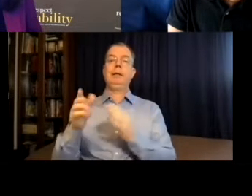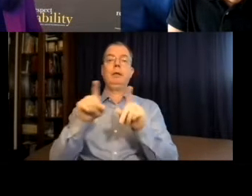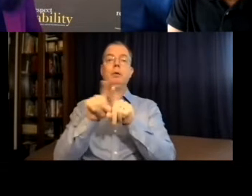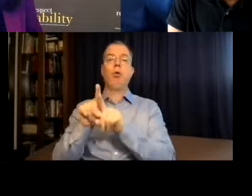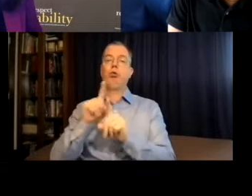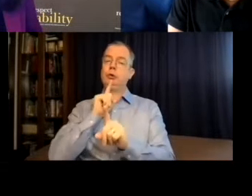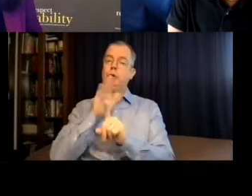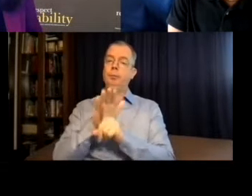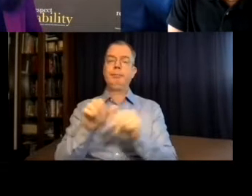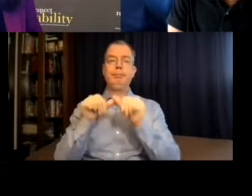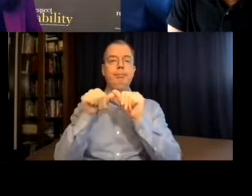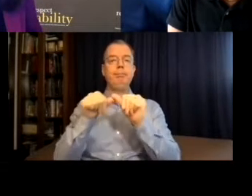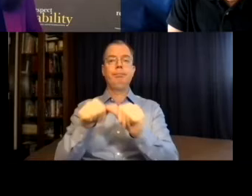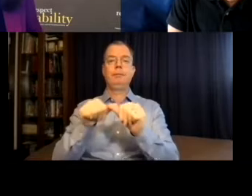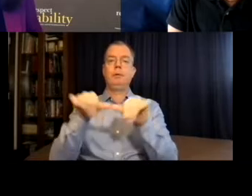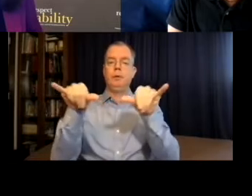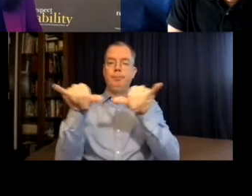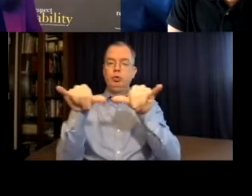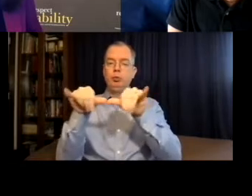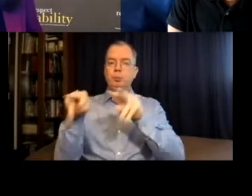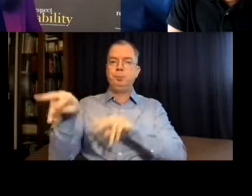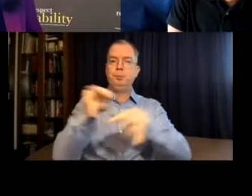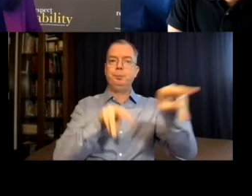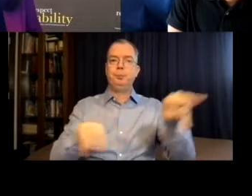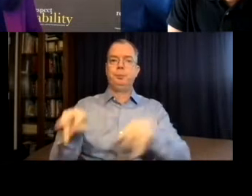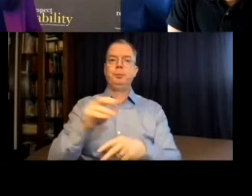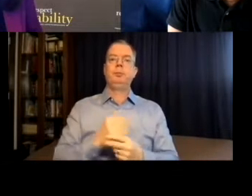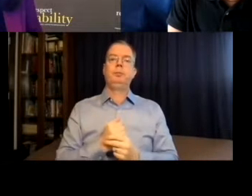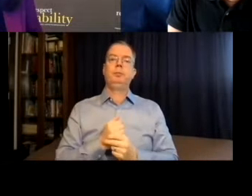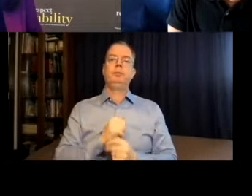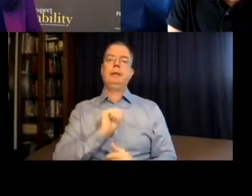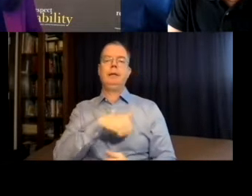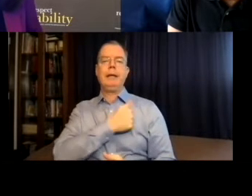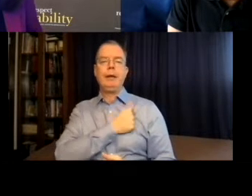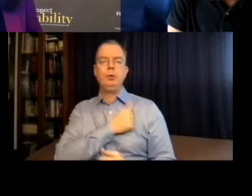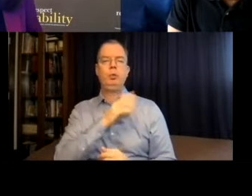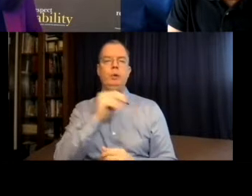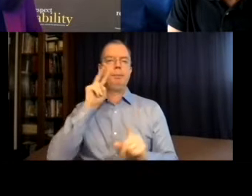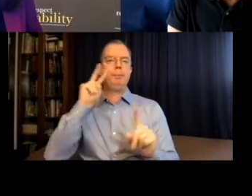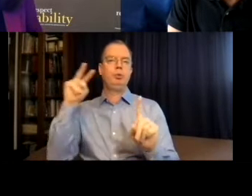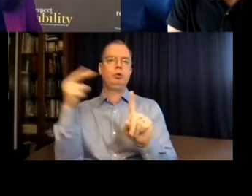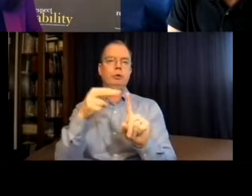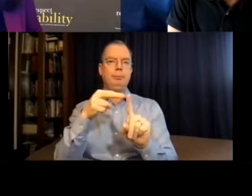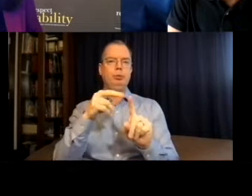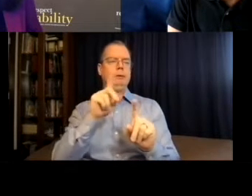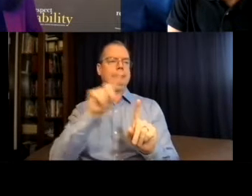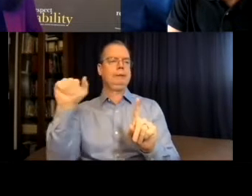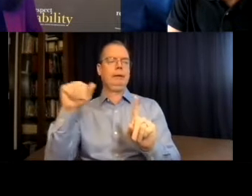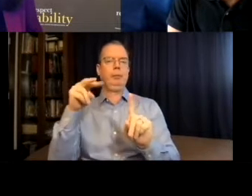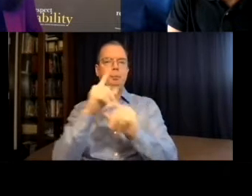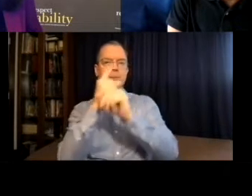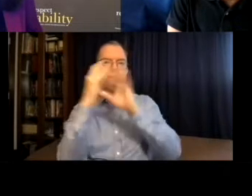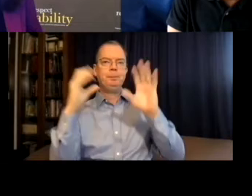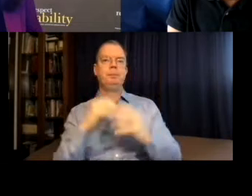Our strategic plan calls for us to continue to measure people's attitudes and perceptions of people with disabilities.